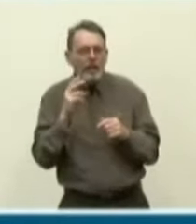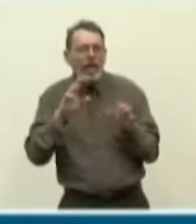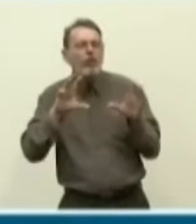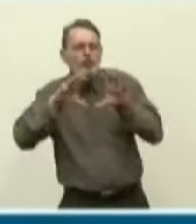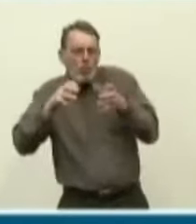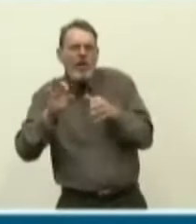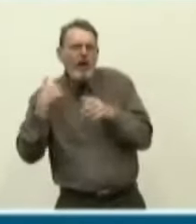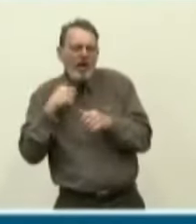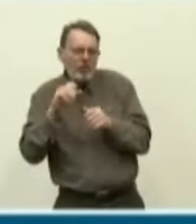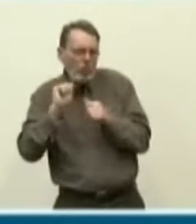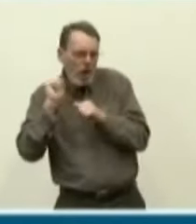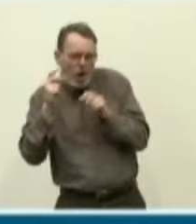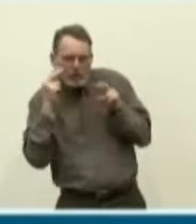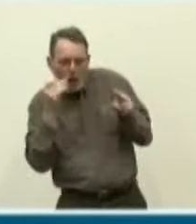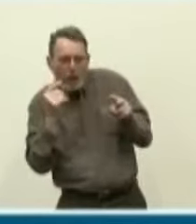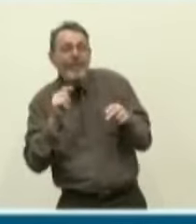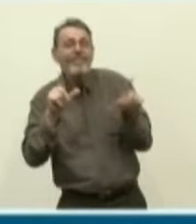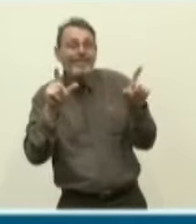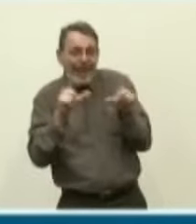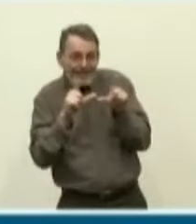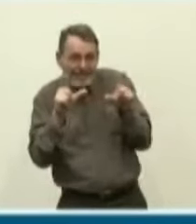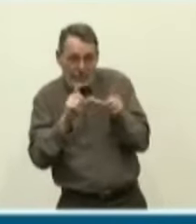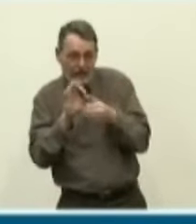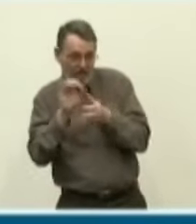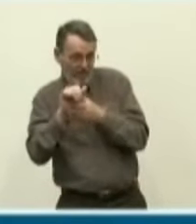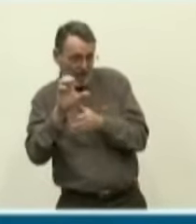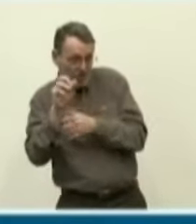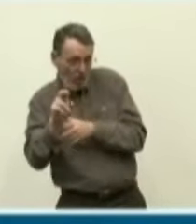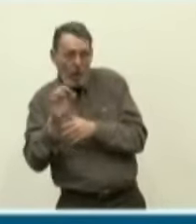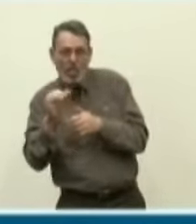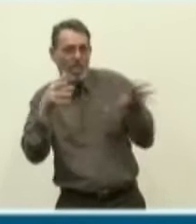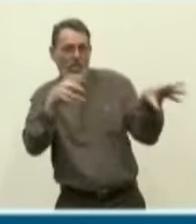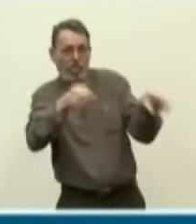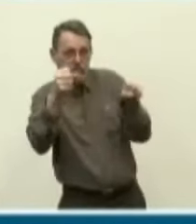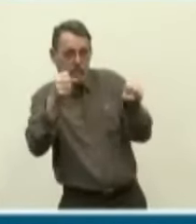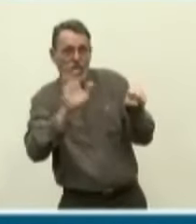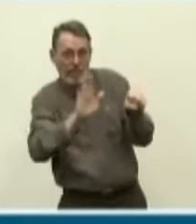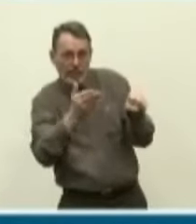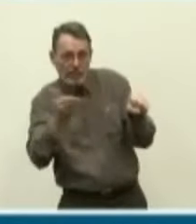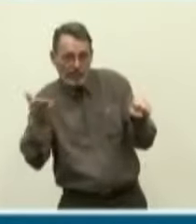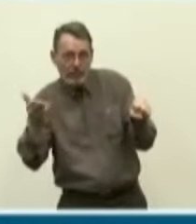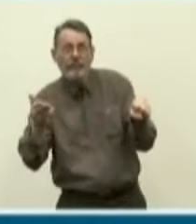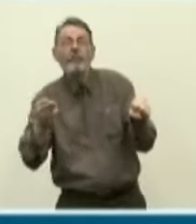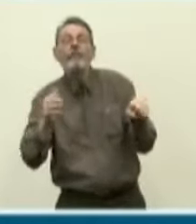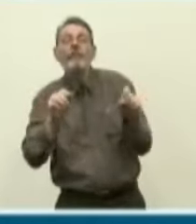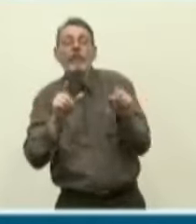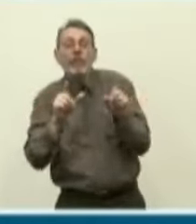11. The license plate of the car that took the stuff was,